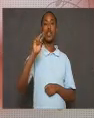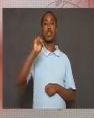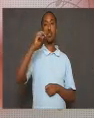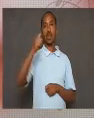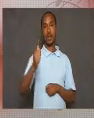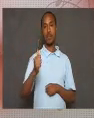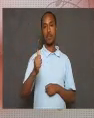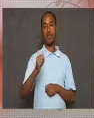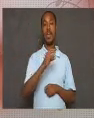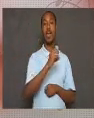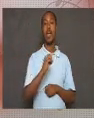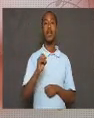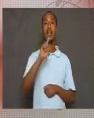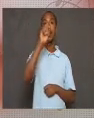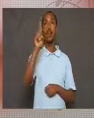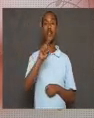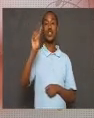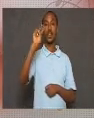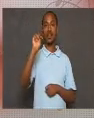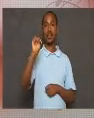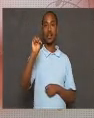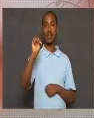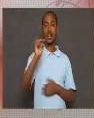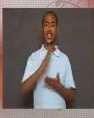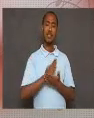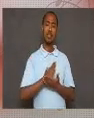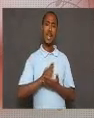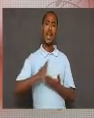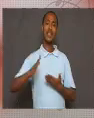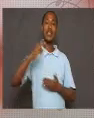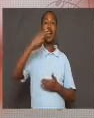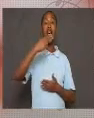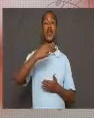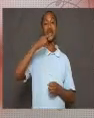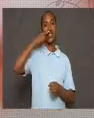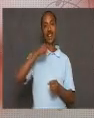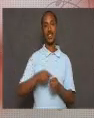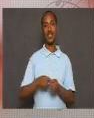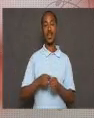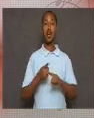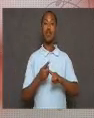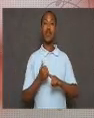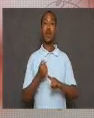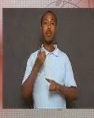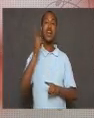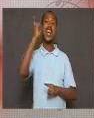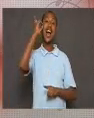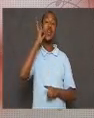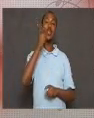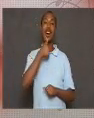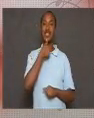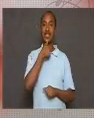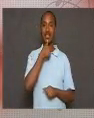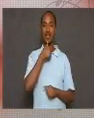sodium, and zinc displace hydrogen gas from dilute